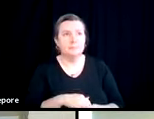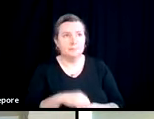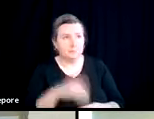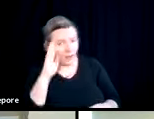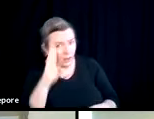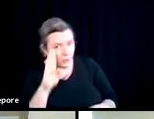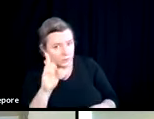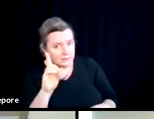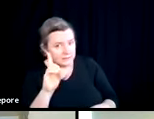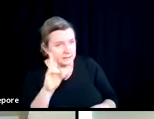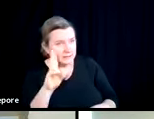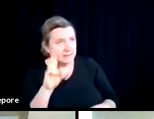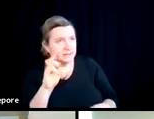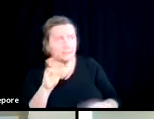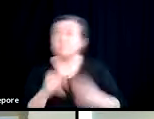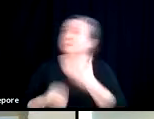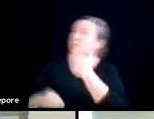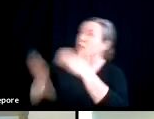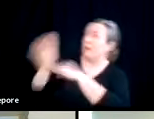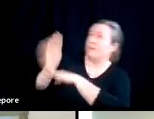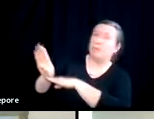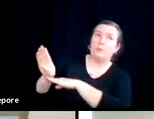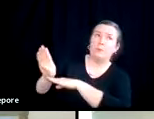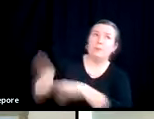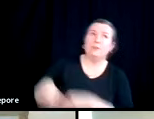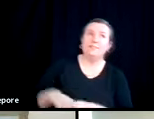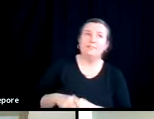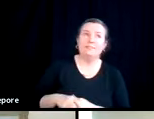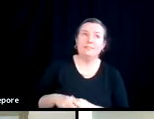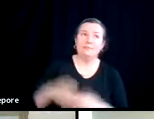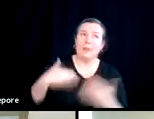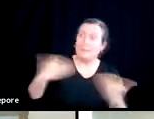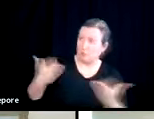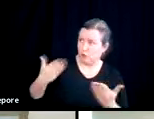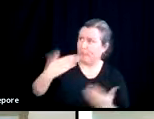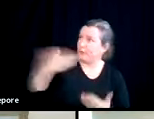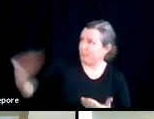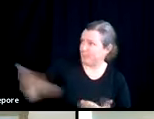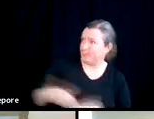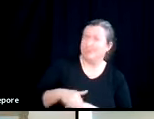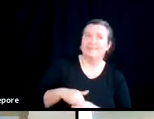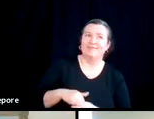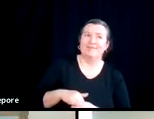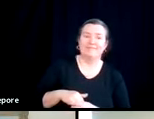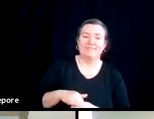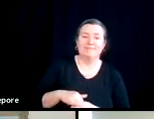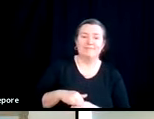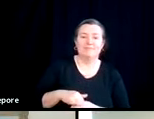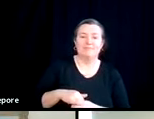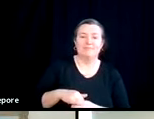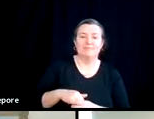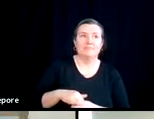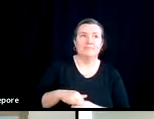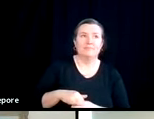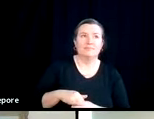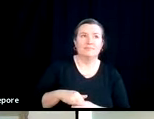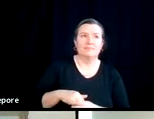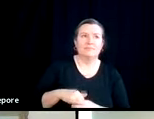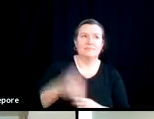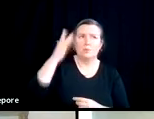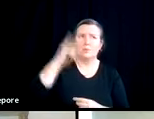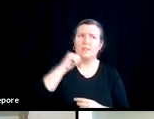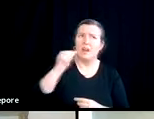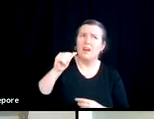Good afternoon. You there? Yep, I'm here. Thanks. Good afternoon. Governor, why hasn't the administration